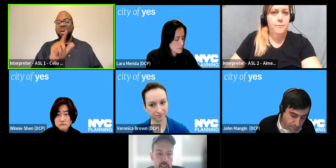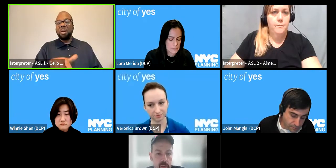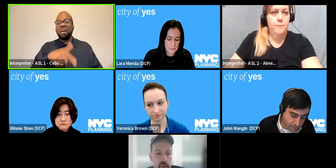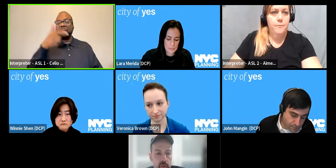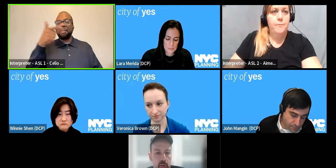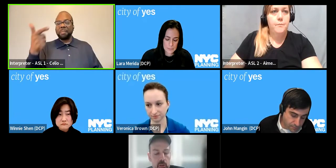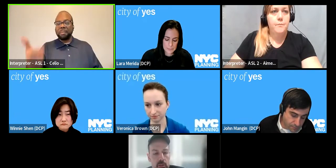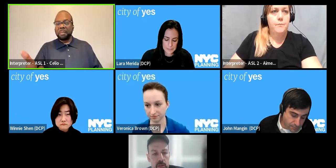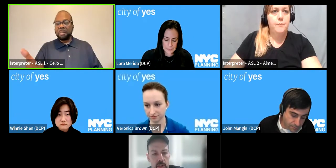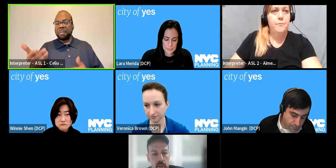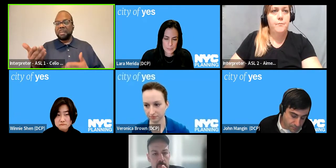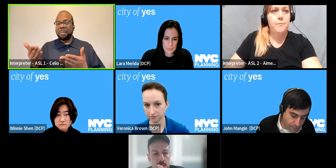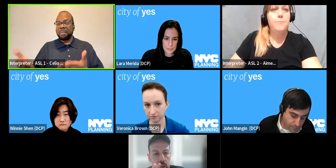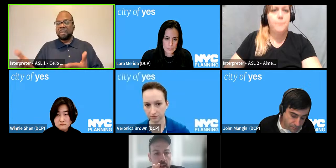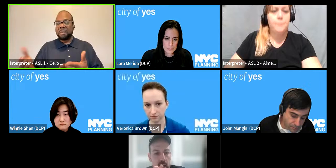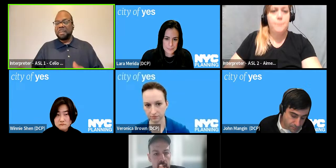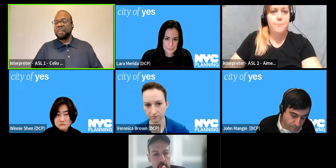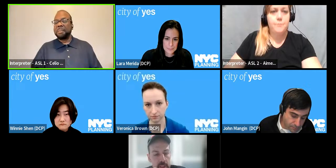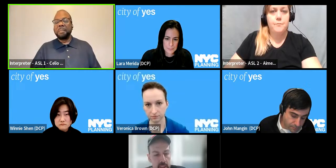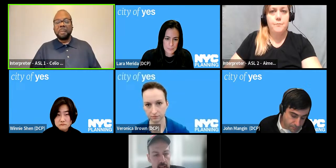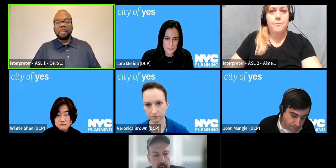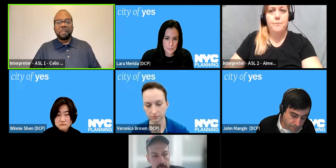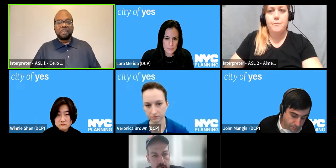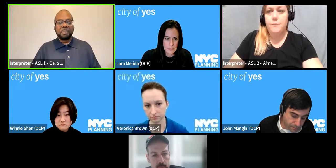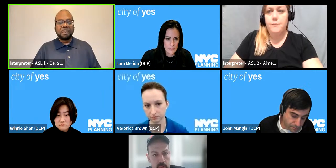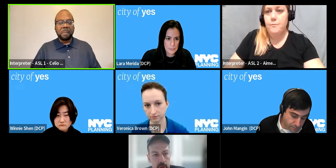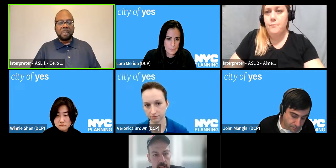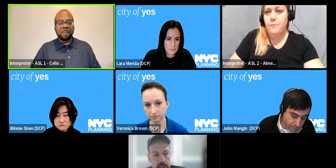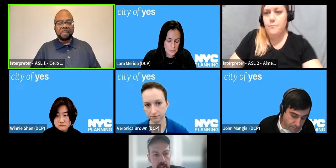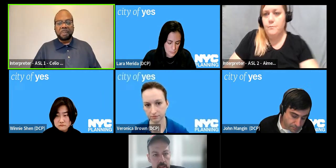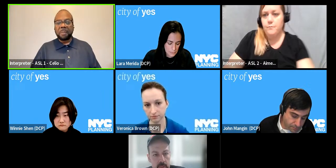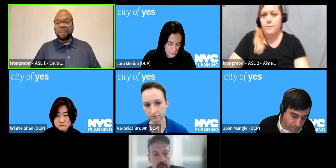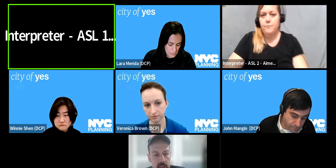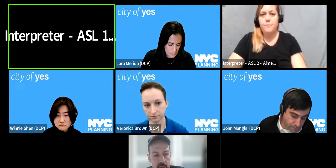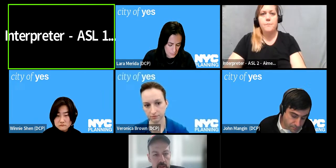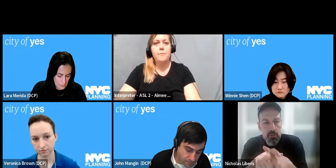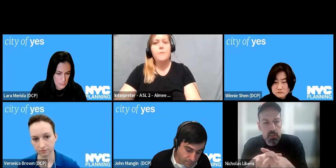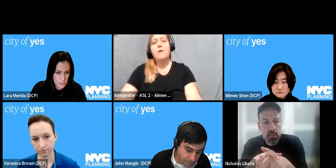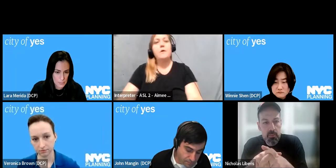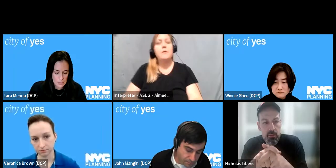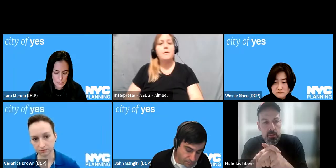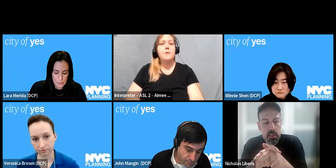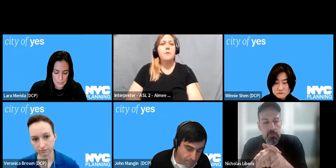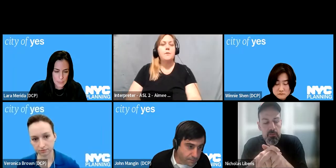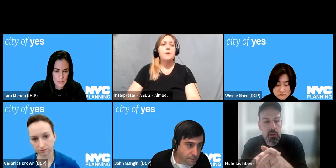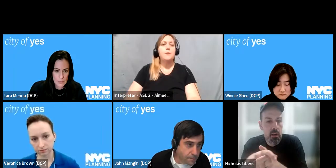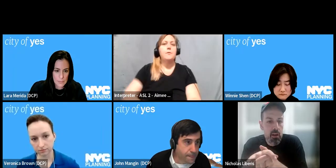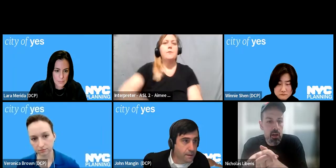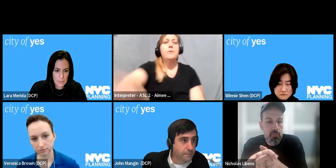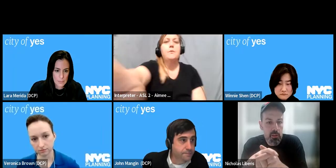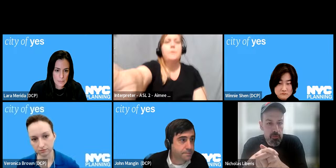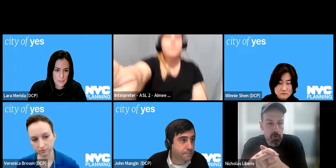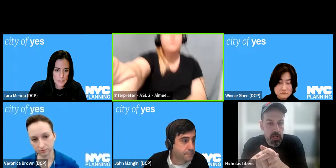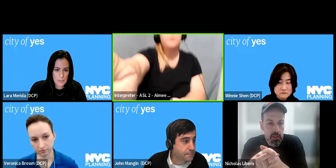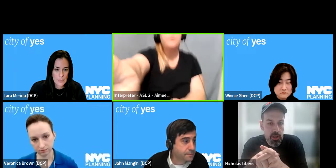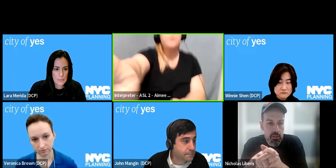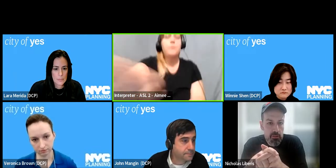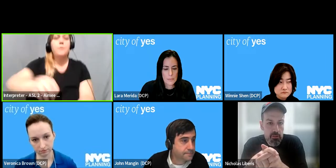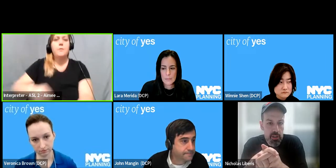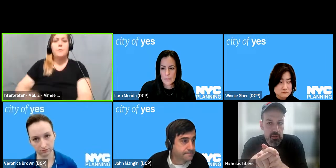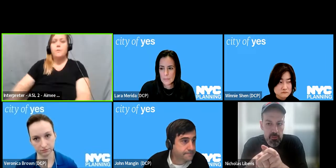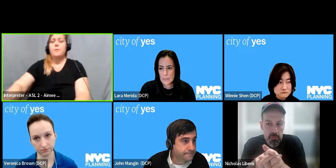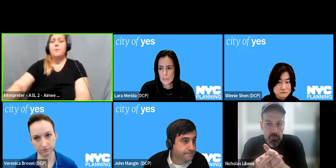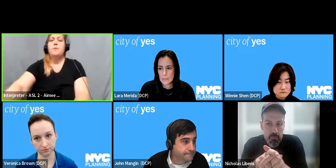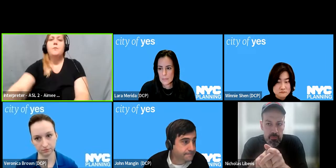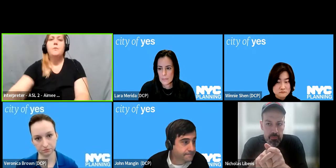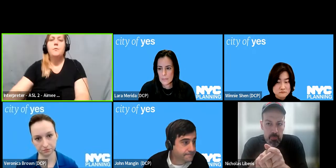one single unit, would you still be able to get the height bump or is it commensurate to the amount of a floor area